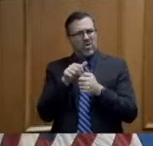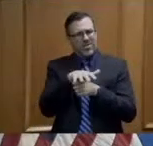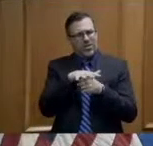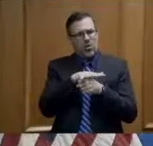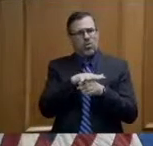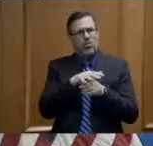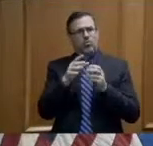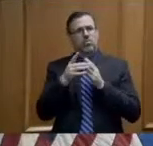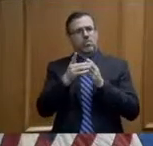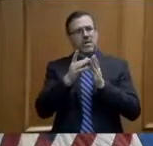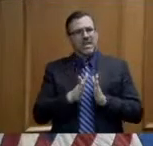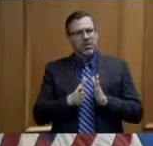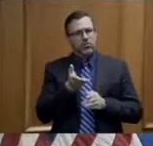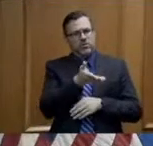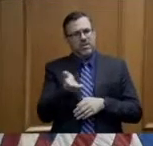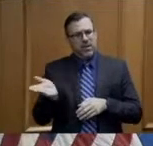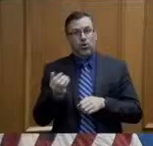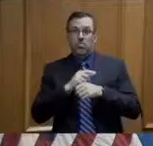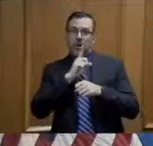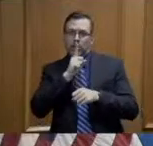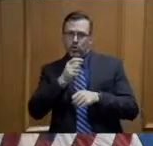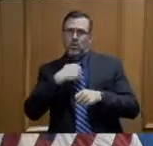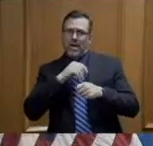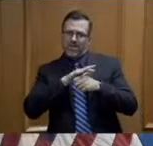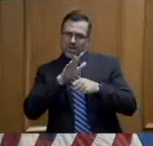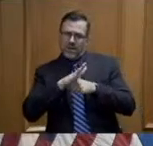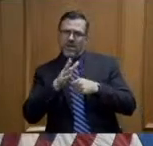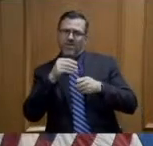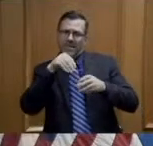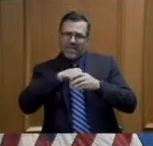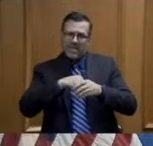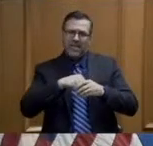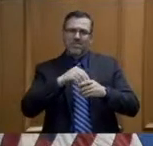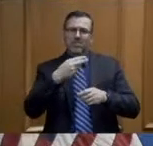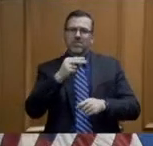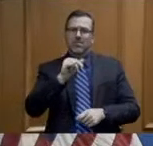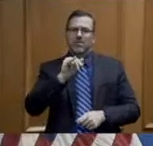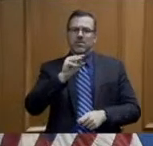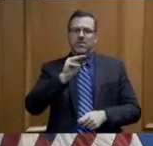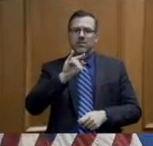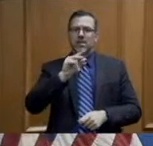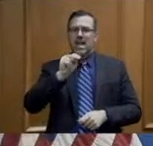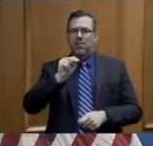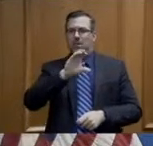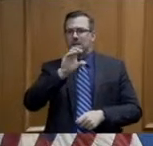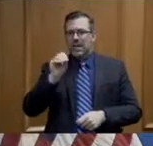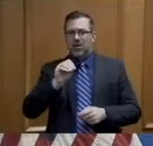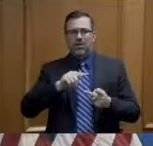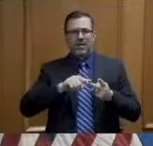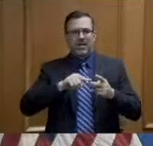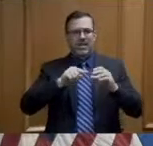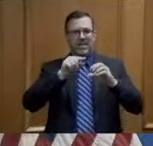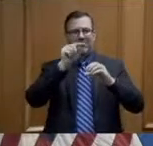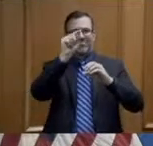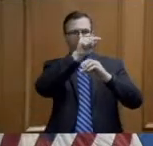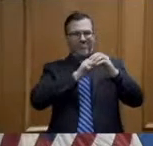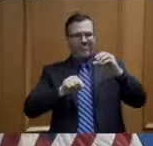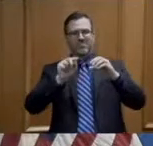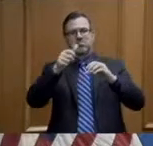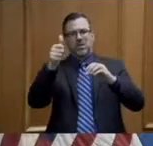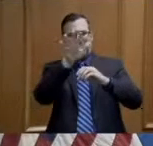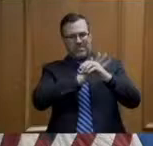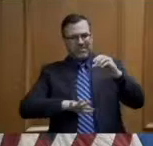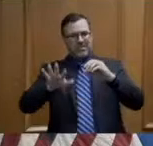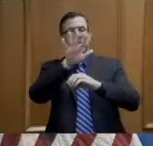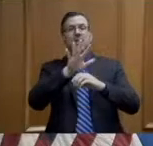there's sufficient testing in Hamilton County and in the surrounding counties. And as the resources become